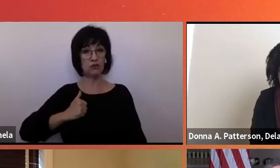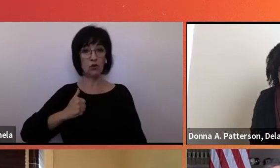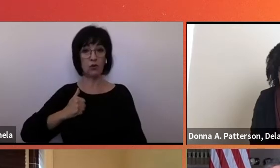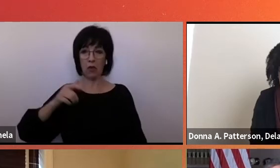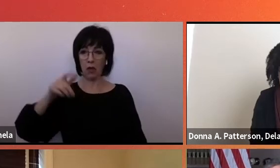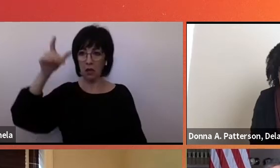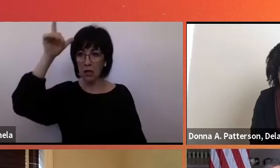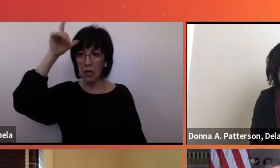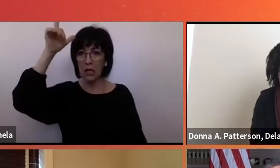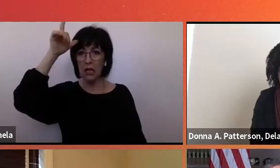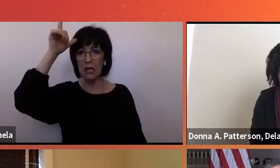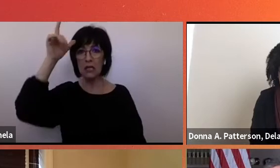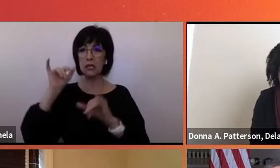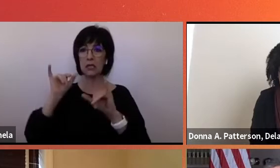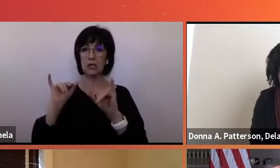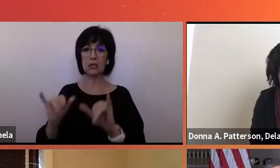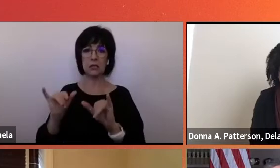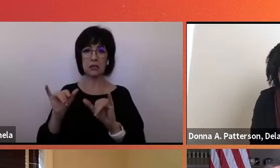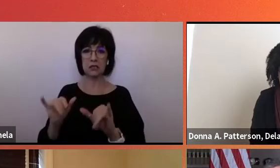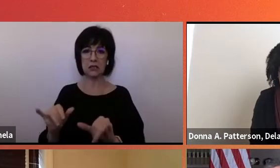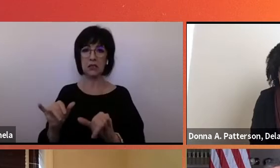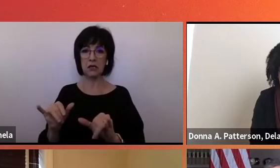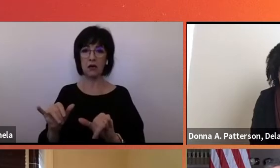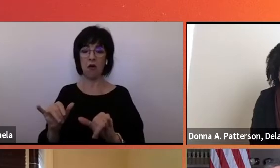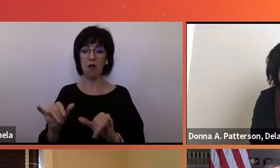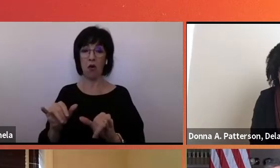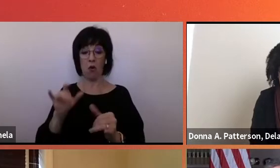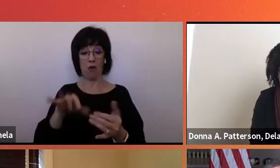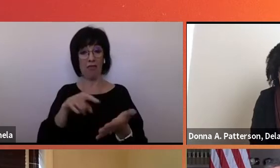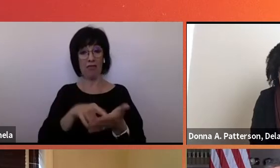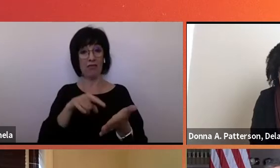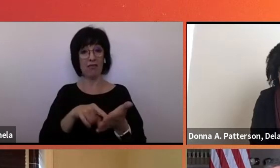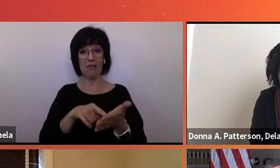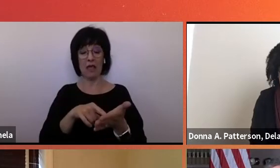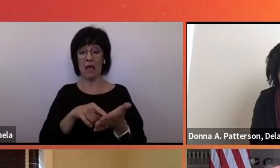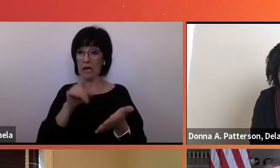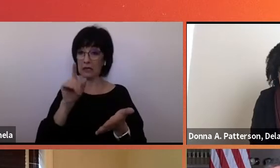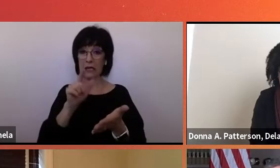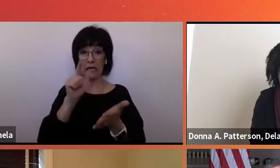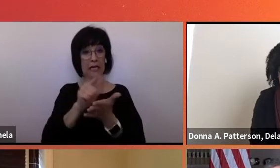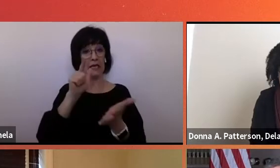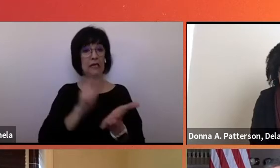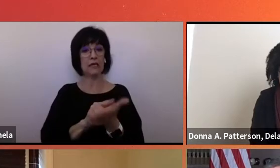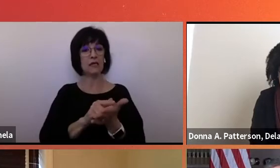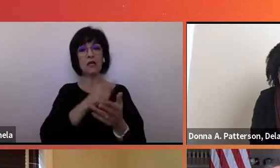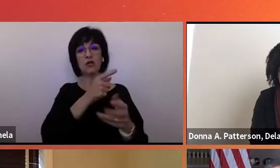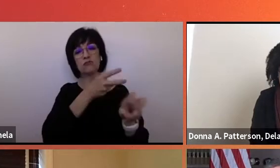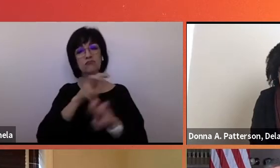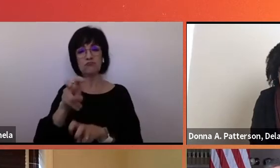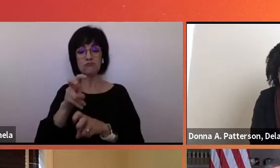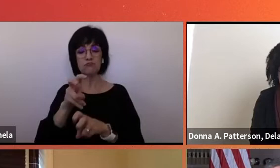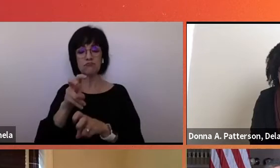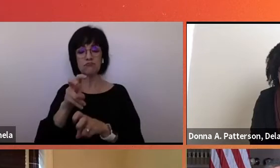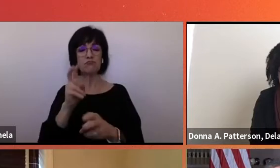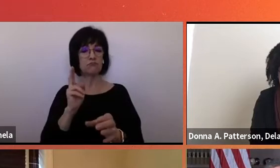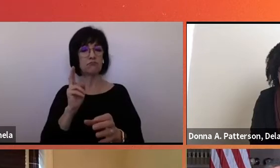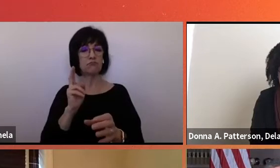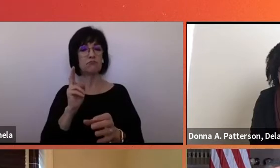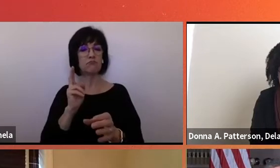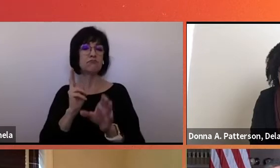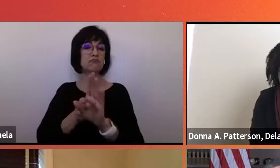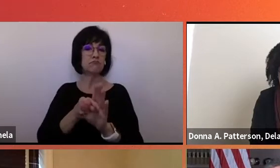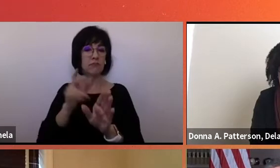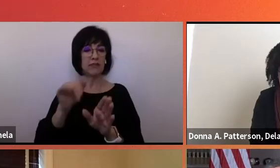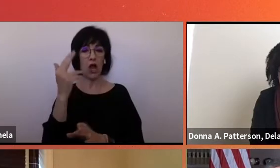decided that maybe this Emancipation Proclamation wasn't as legal as he thought it was. So they put in the 13th Amendment. They Congress approved